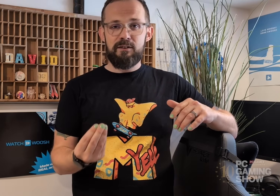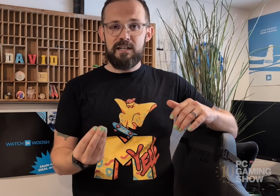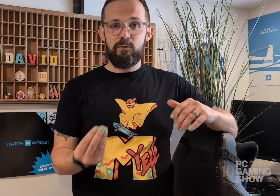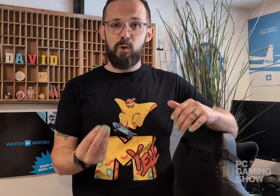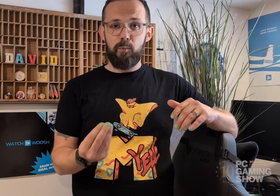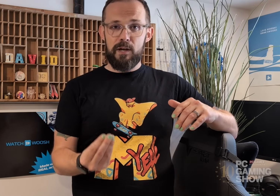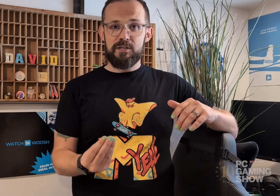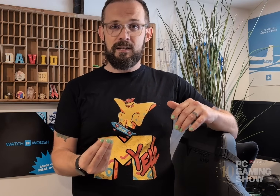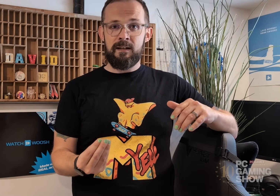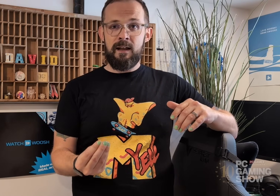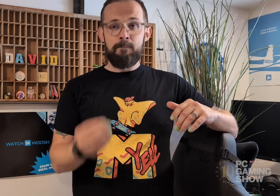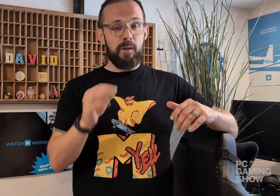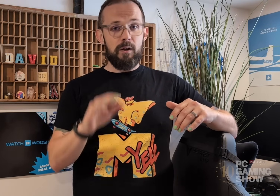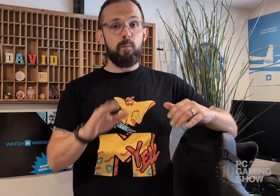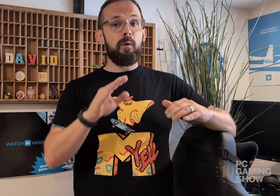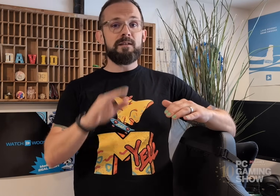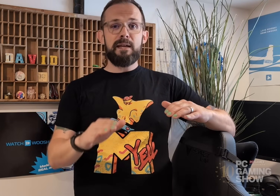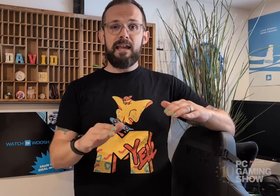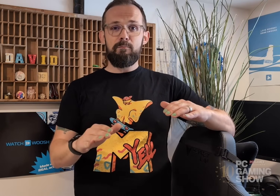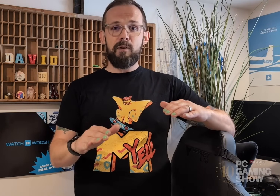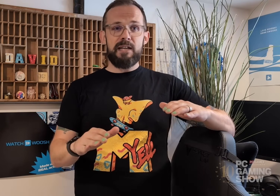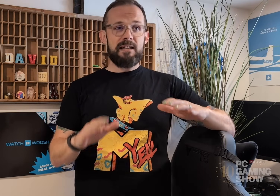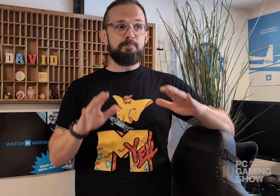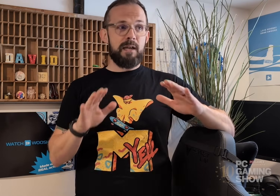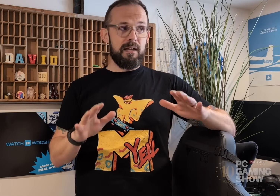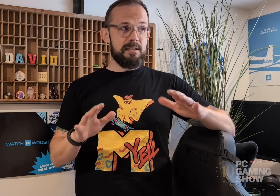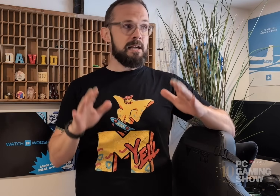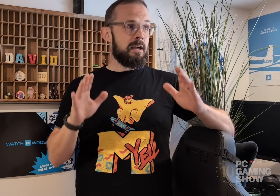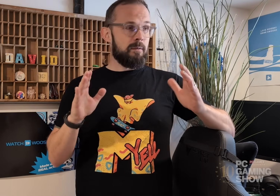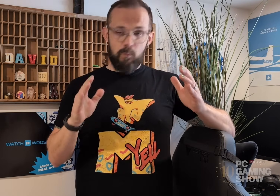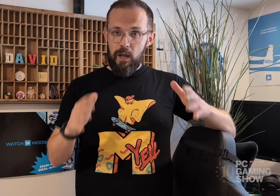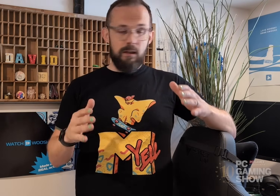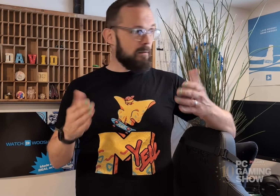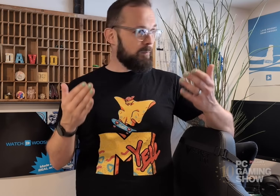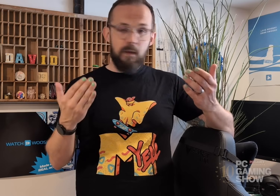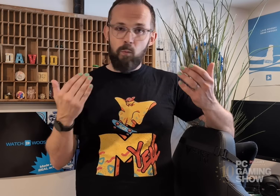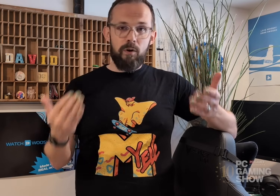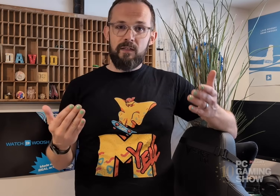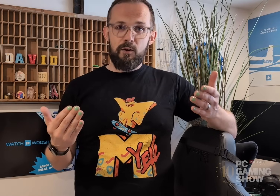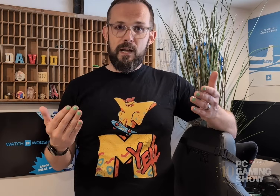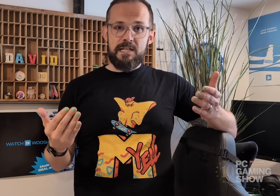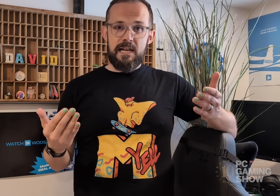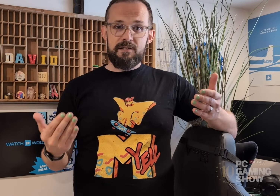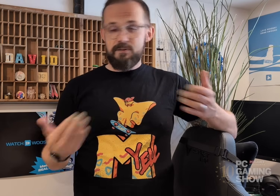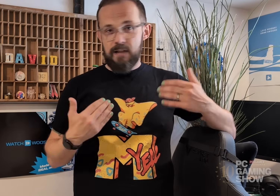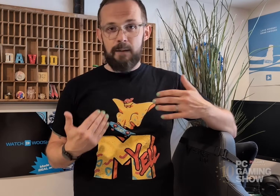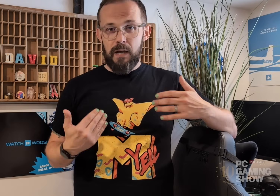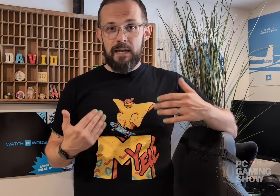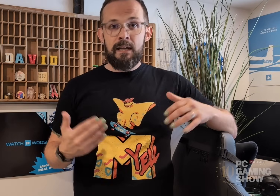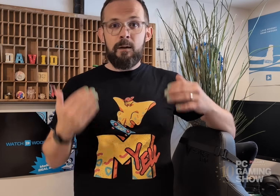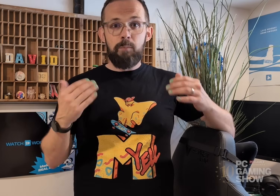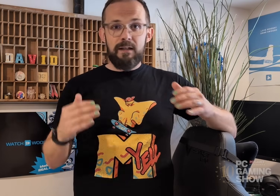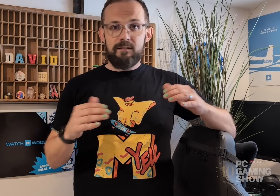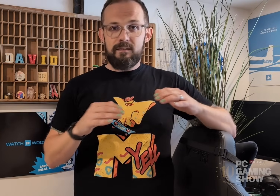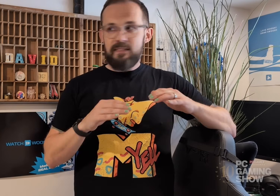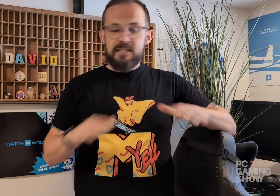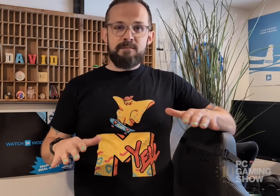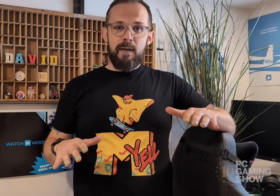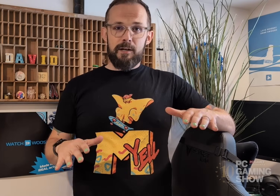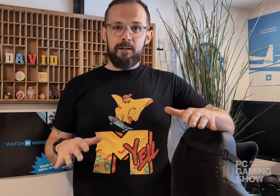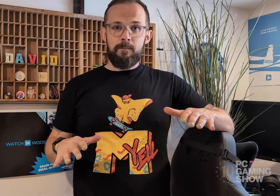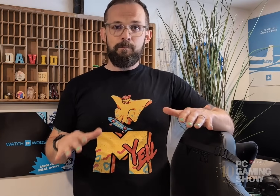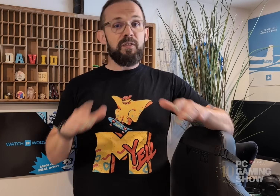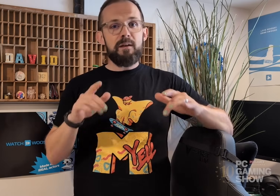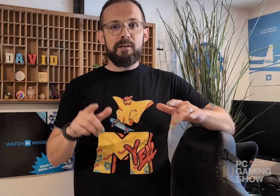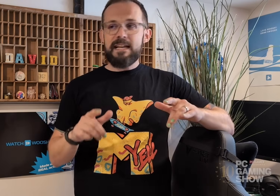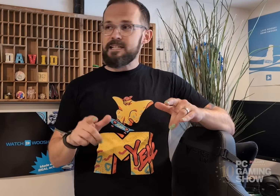of taking down an evil corporation. Look, we wanted to make a game about dance because, well, we're not the greatest dancers. I'm not. But that